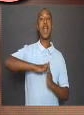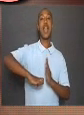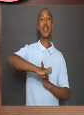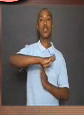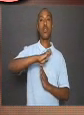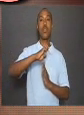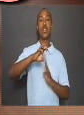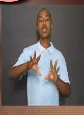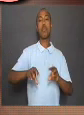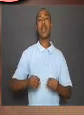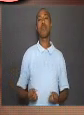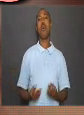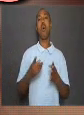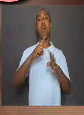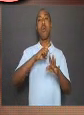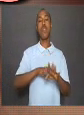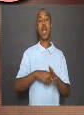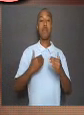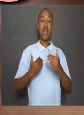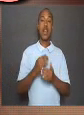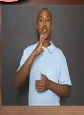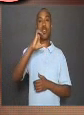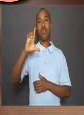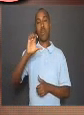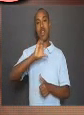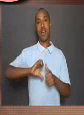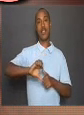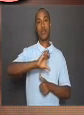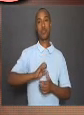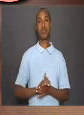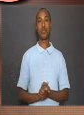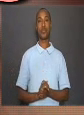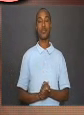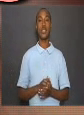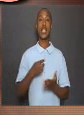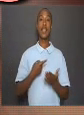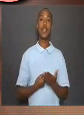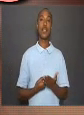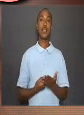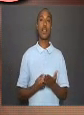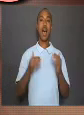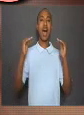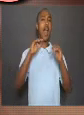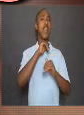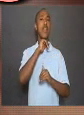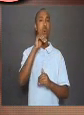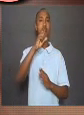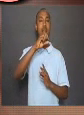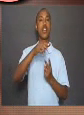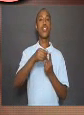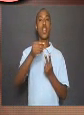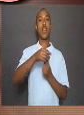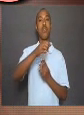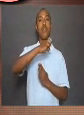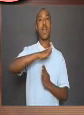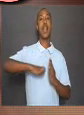electrons spend more time near the chlorine atom. This unequal sharing of